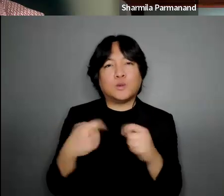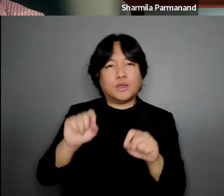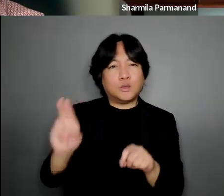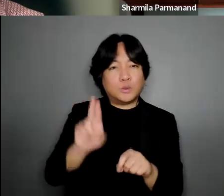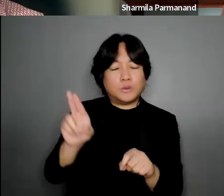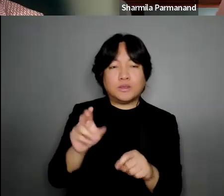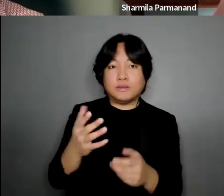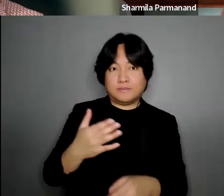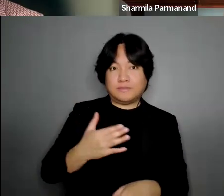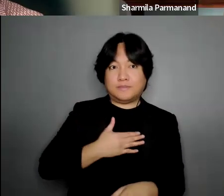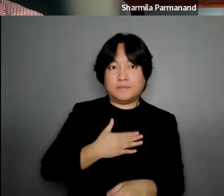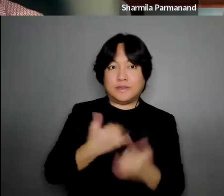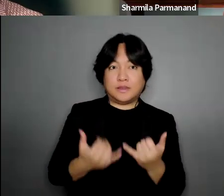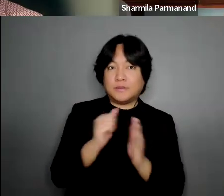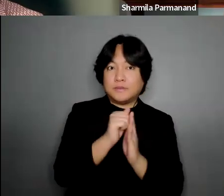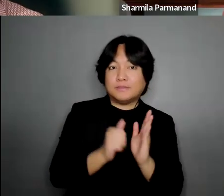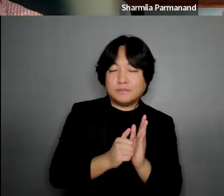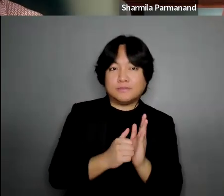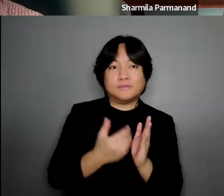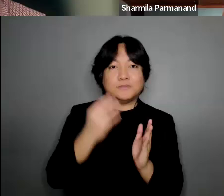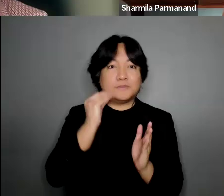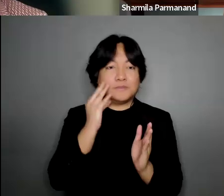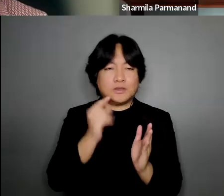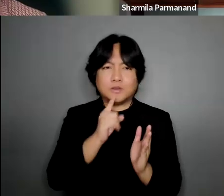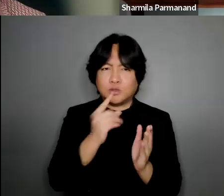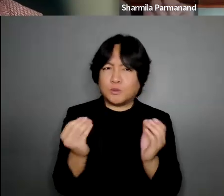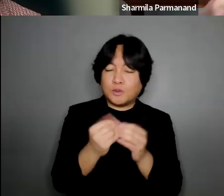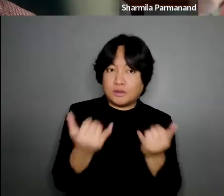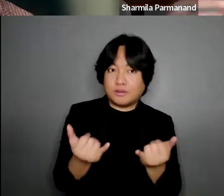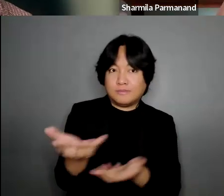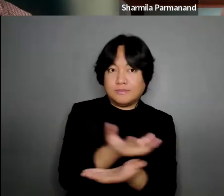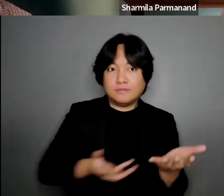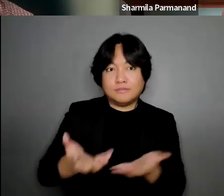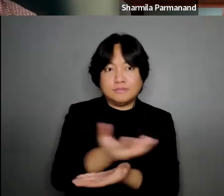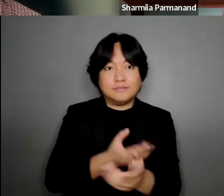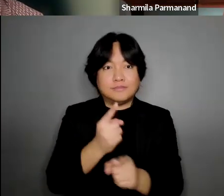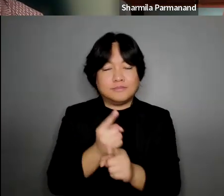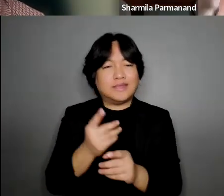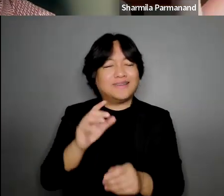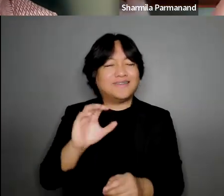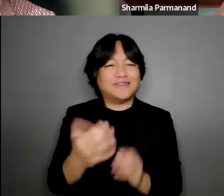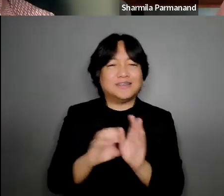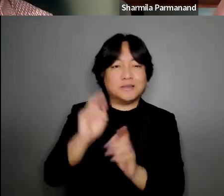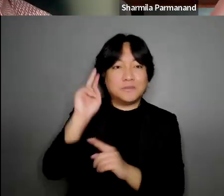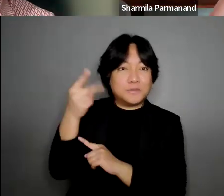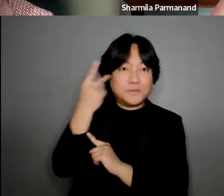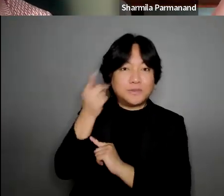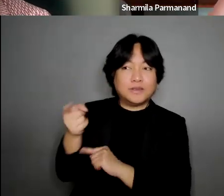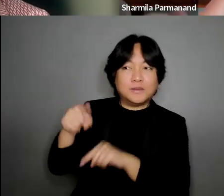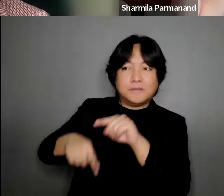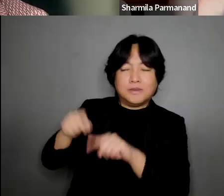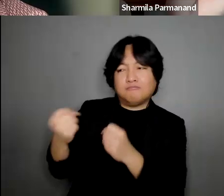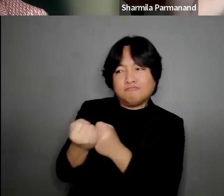that my generation of academics, I think we operate in a more collaborative way, parang kind of like critical friends na we are supportive of each